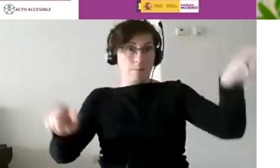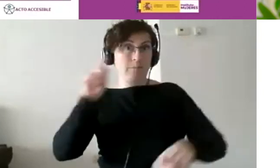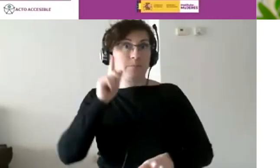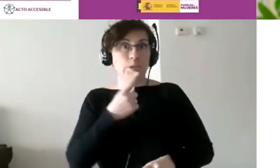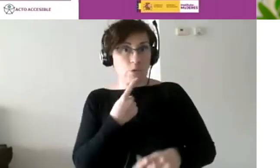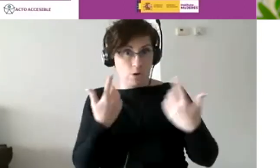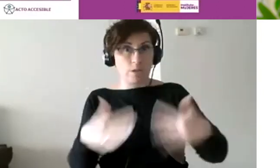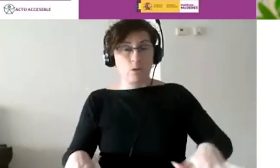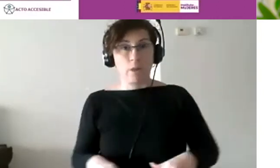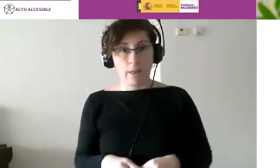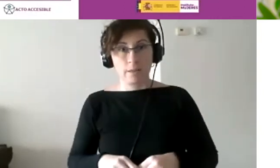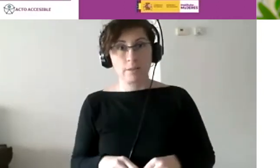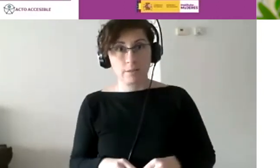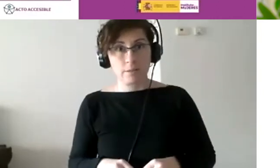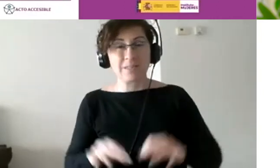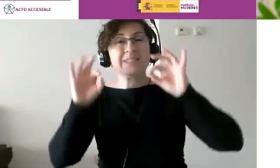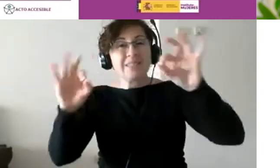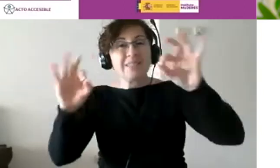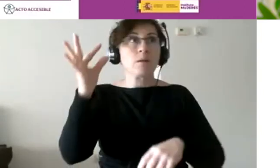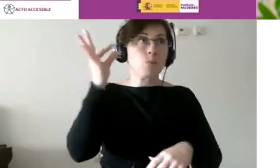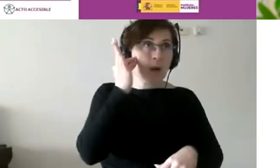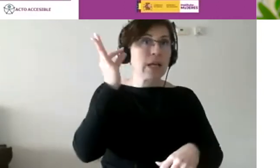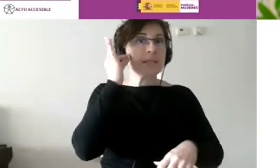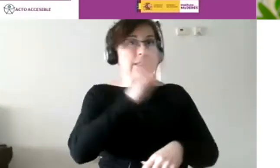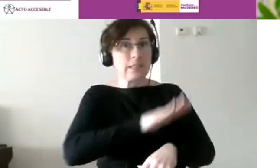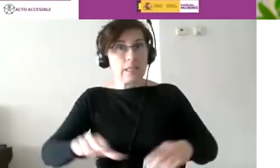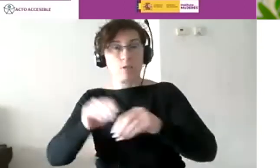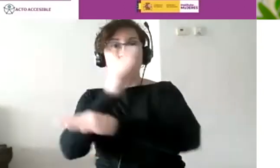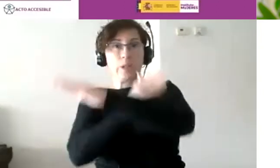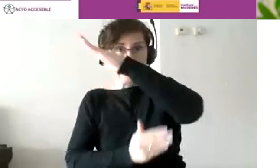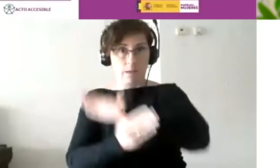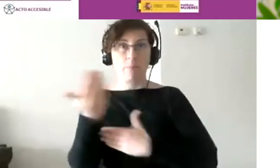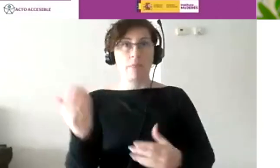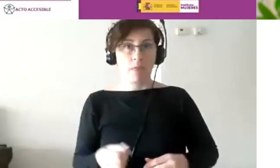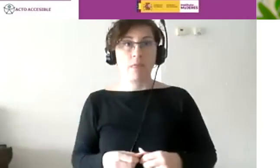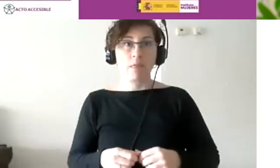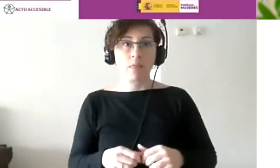and girls with disabilities on a border with Poland.